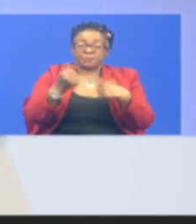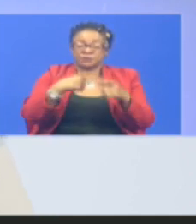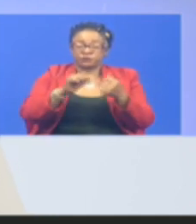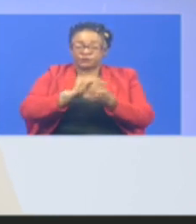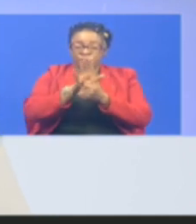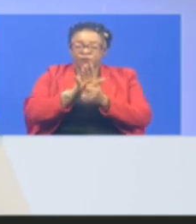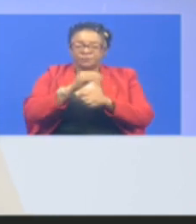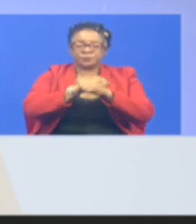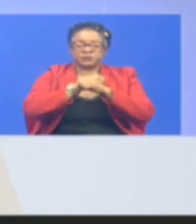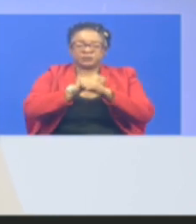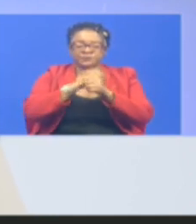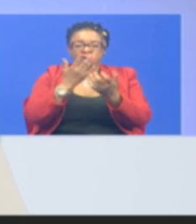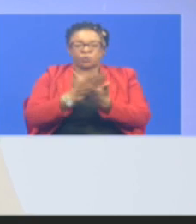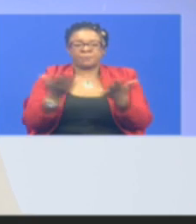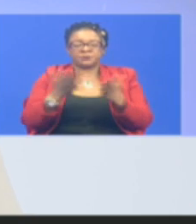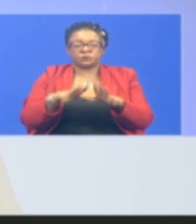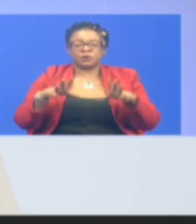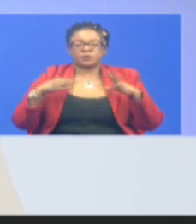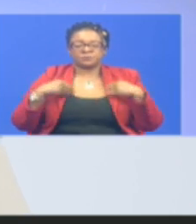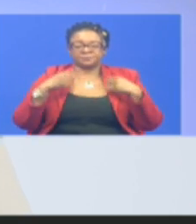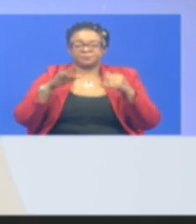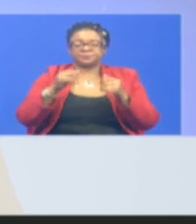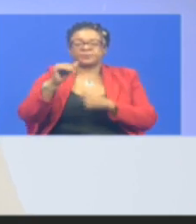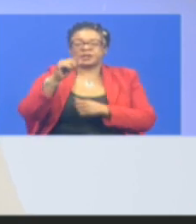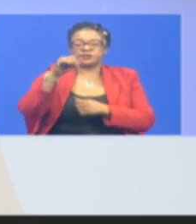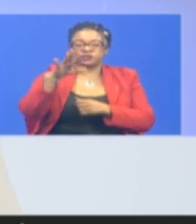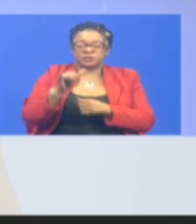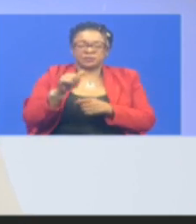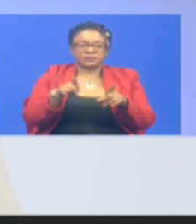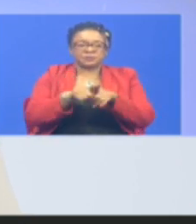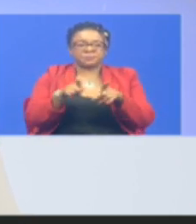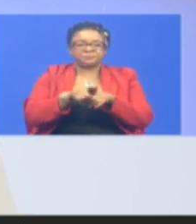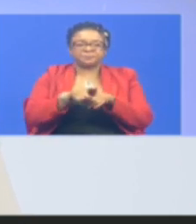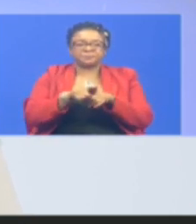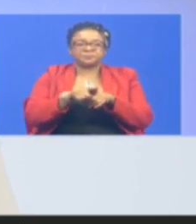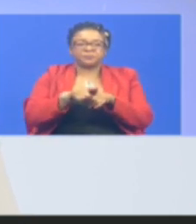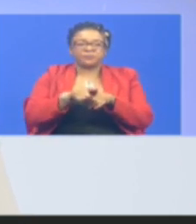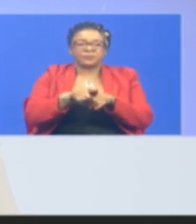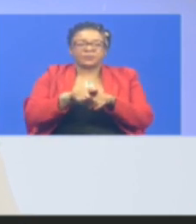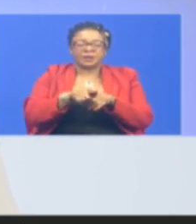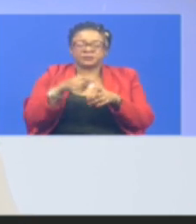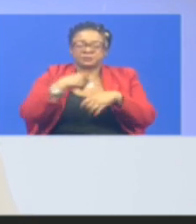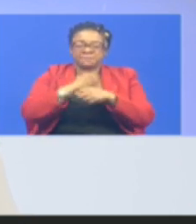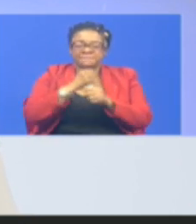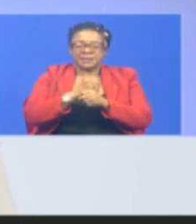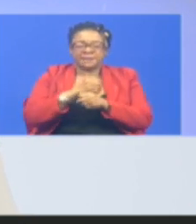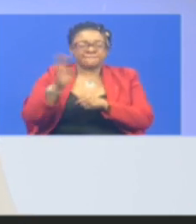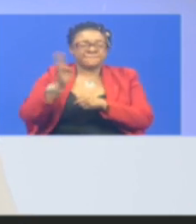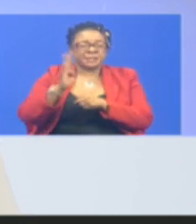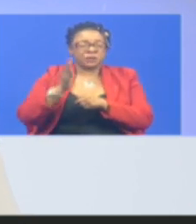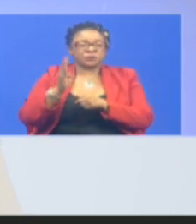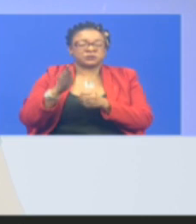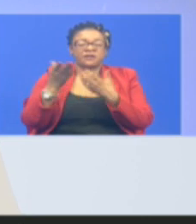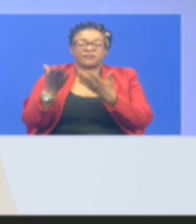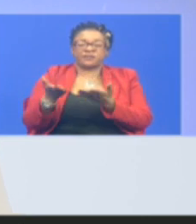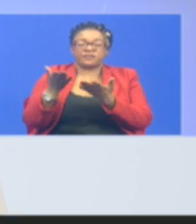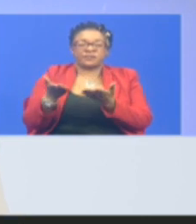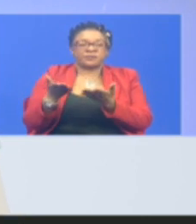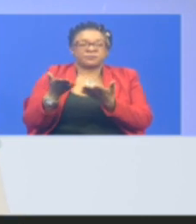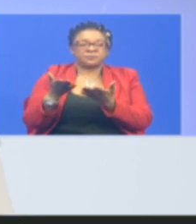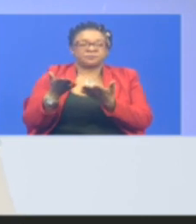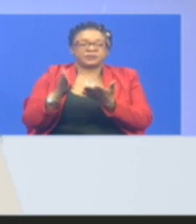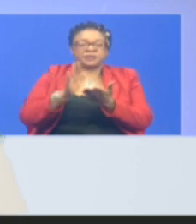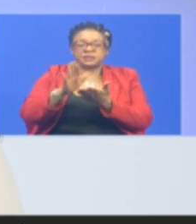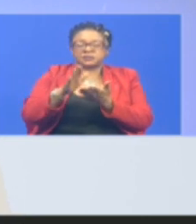protective equipment adopted by the agency and which has left billions worth of the goods lying idle in its